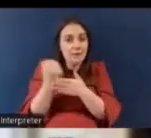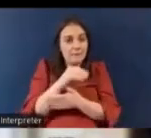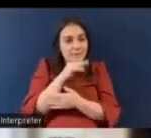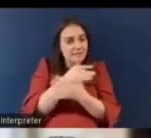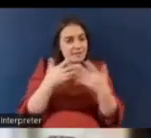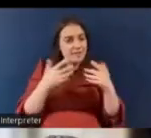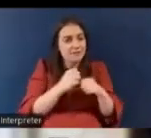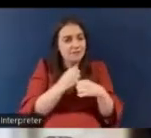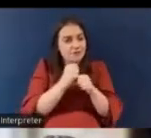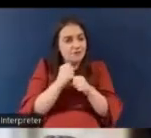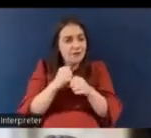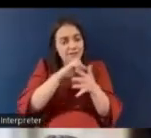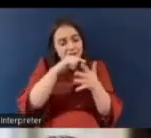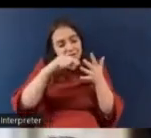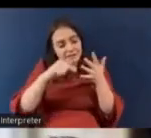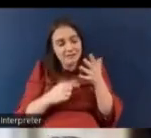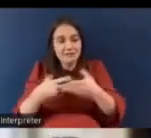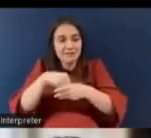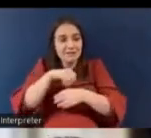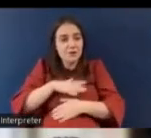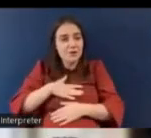really, there needs to be more structural